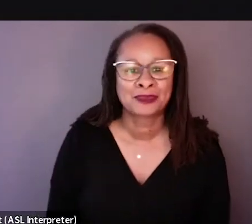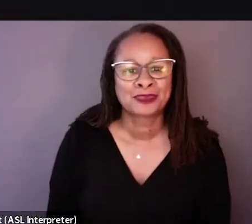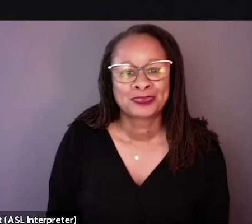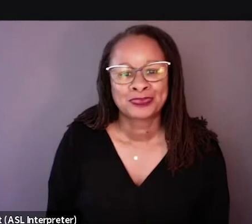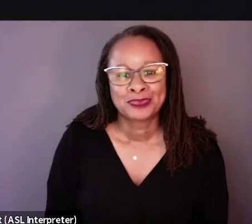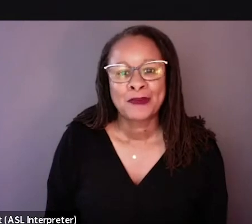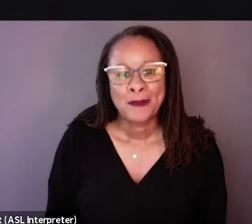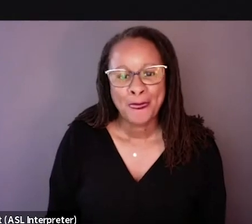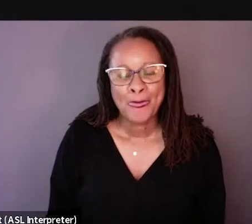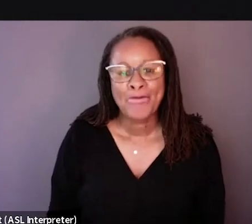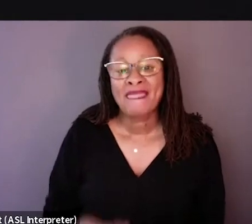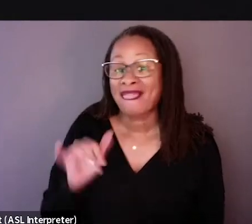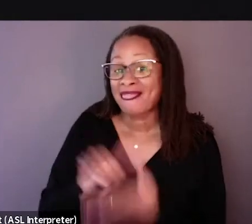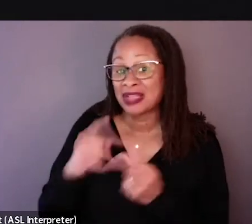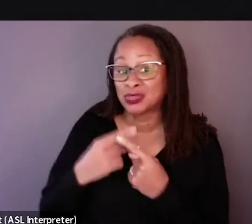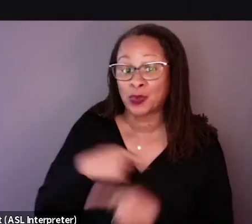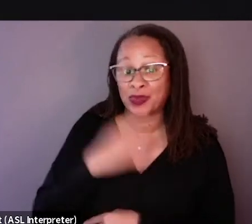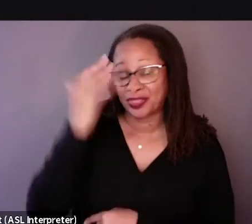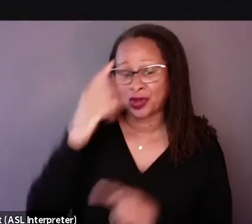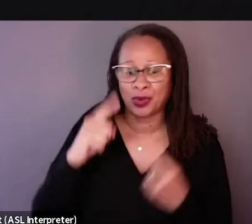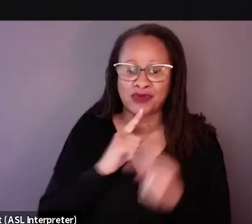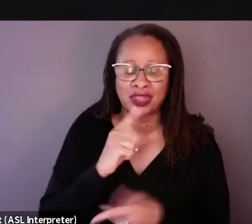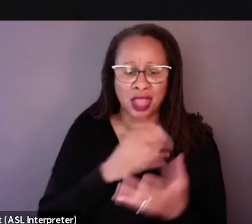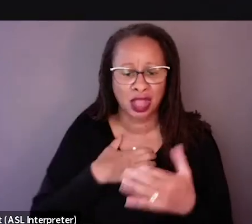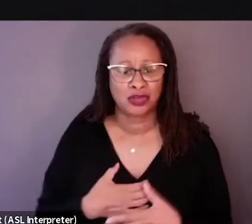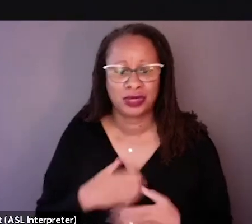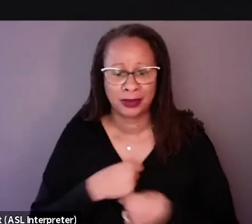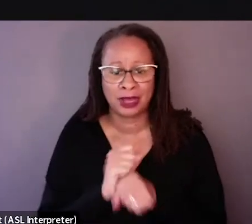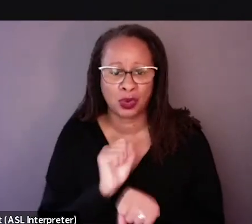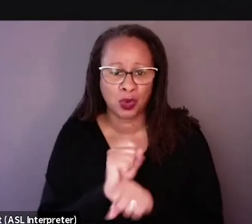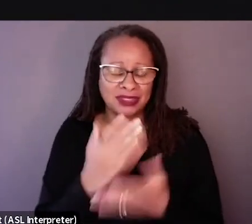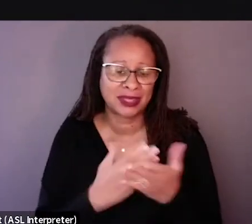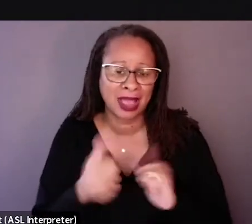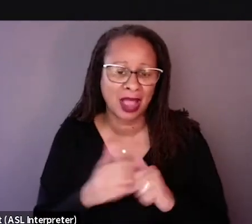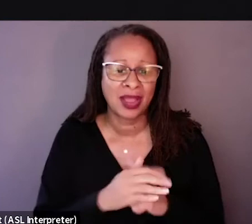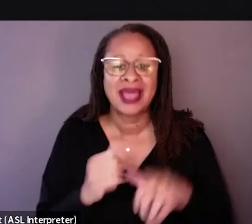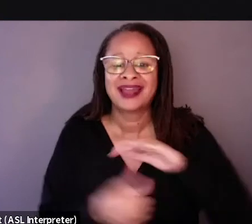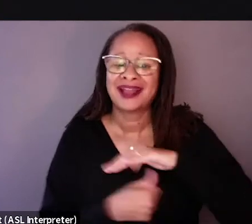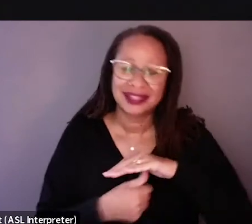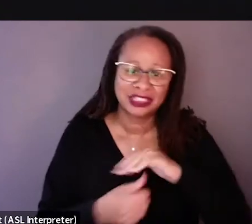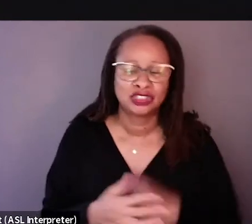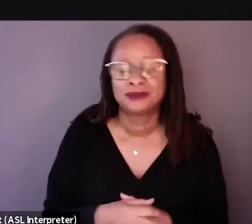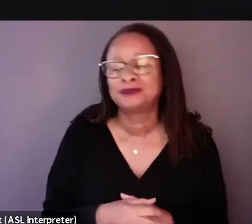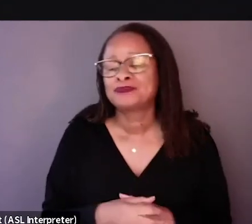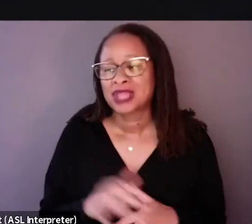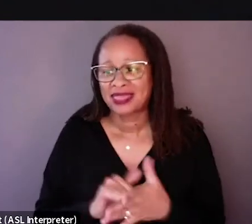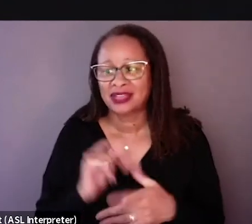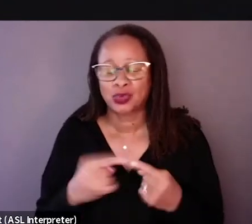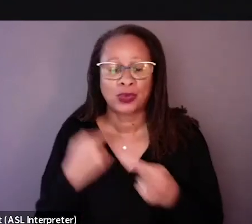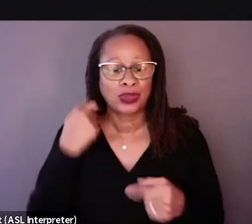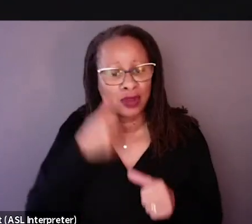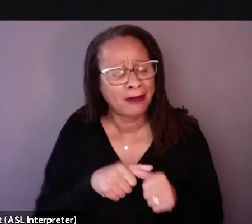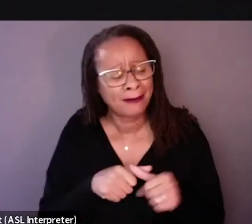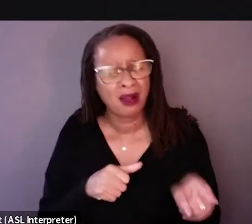But yeah, and so that's when we thought we were really hungry to make work somehow, still in isolation and lockdown. And that's when we remembered,